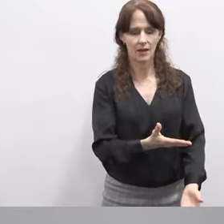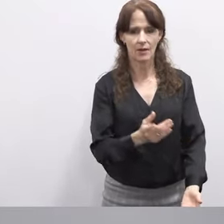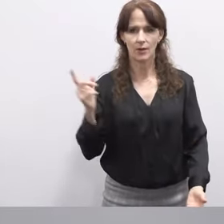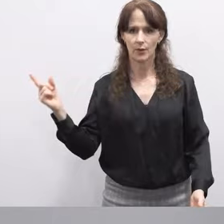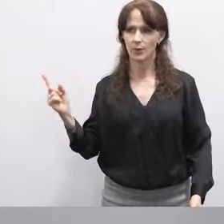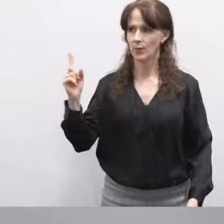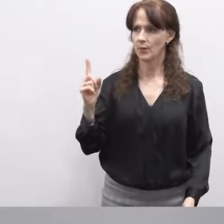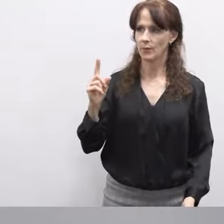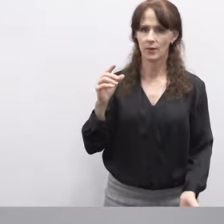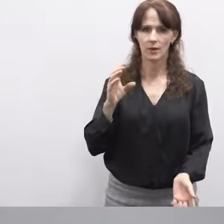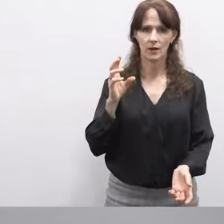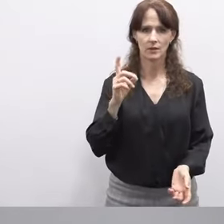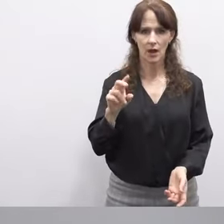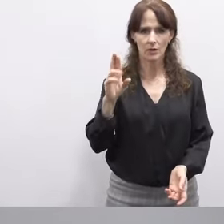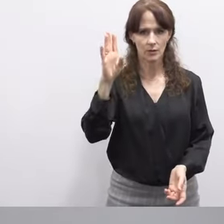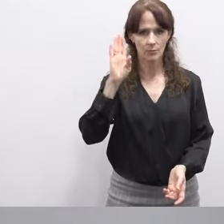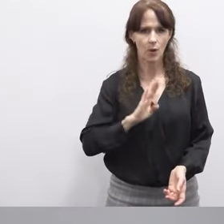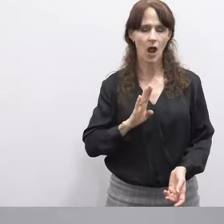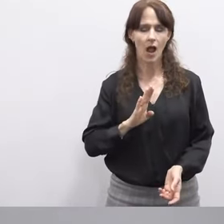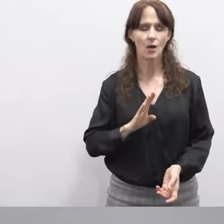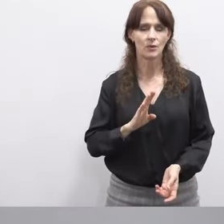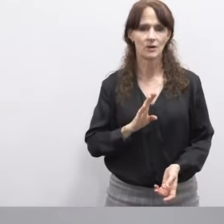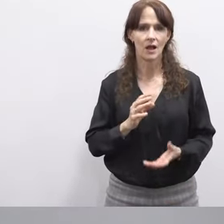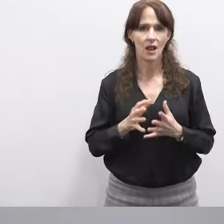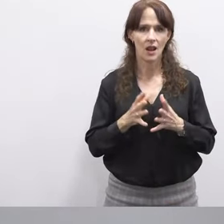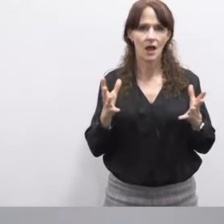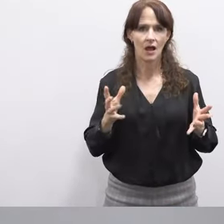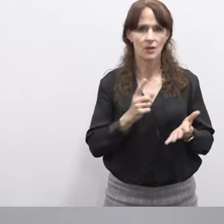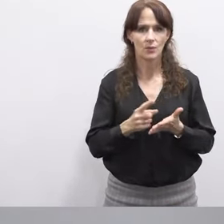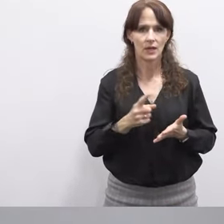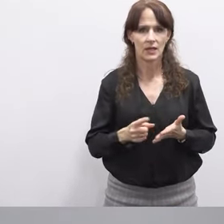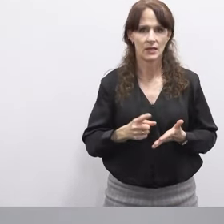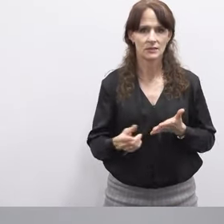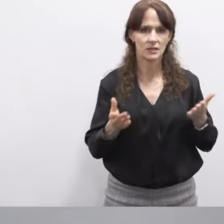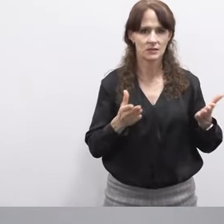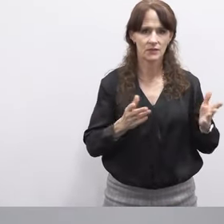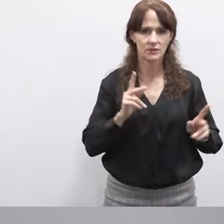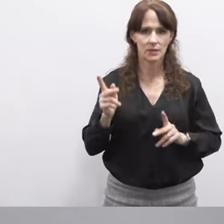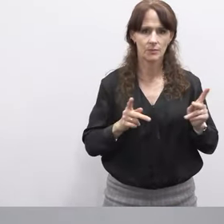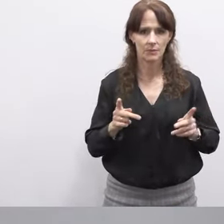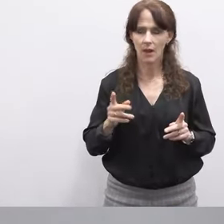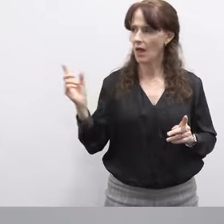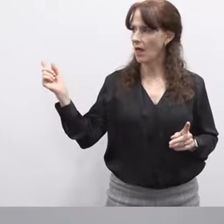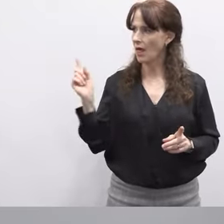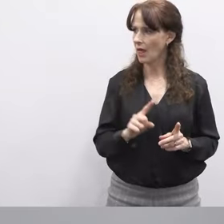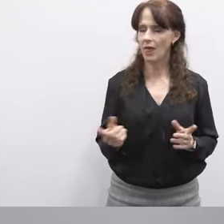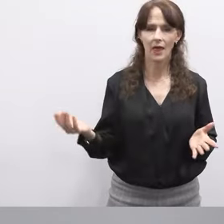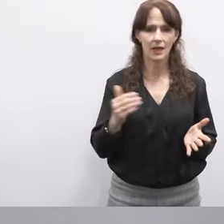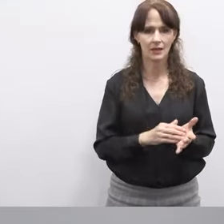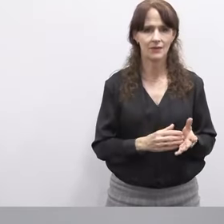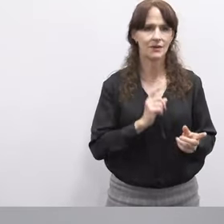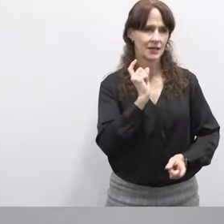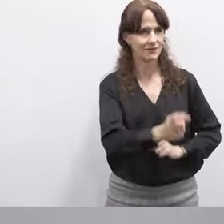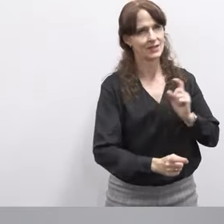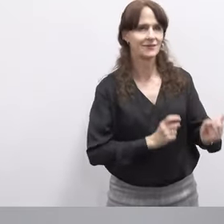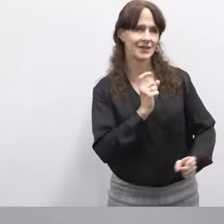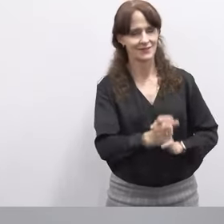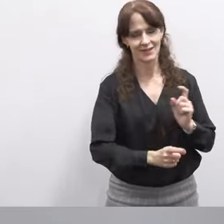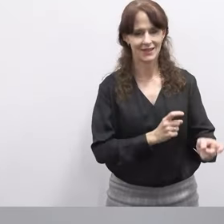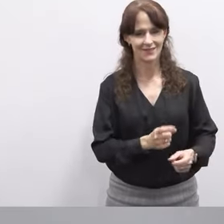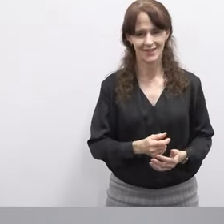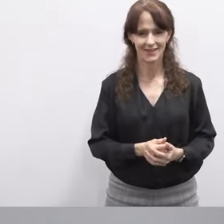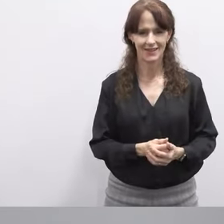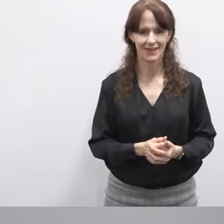walks Dr. Brown in what's been, you know, a lot of weeks of service to people, and there she was again, giving.